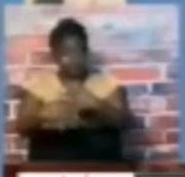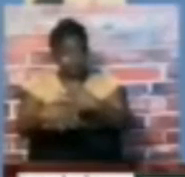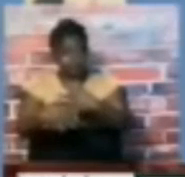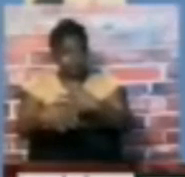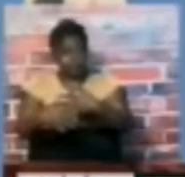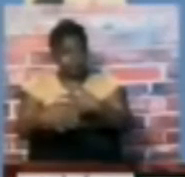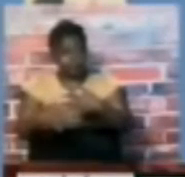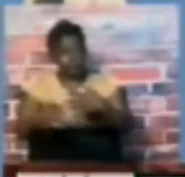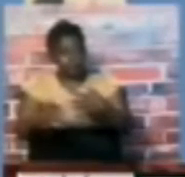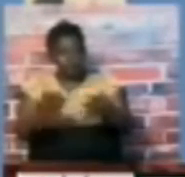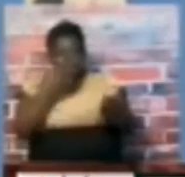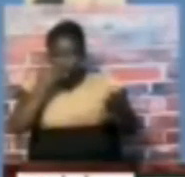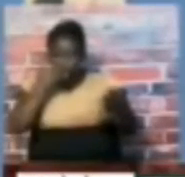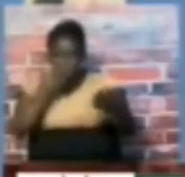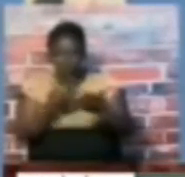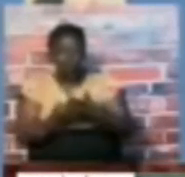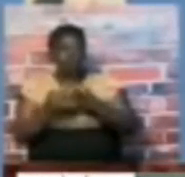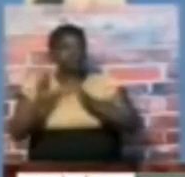proper preparation,